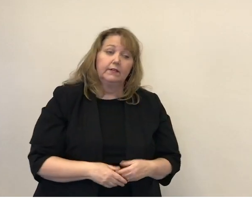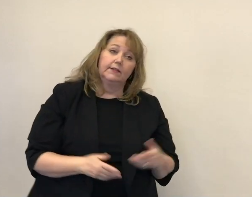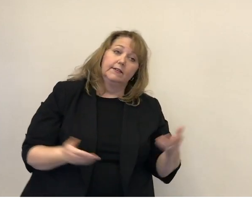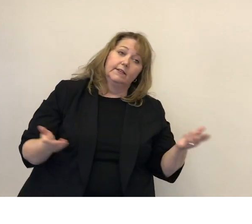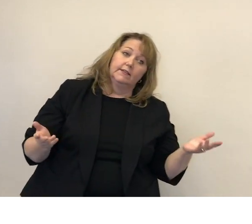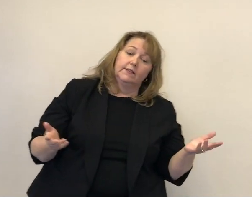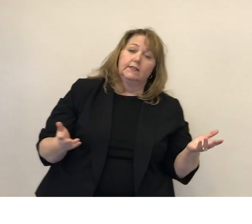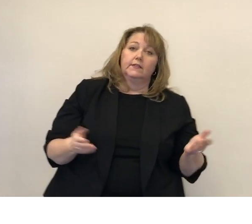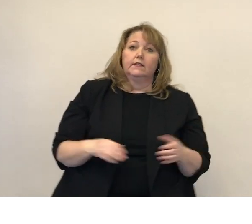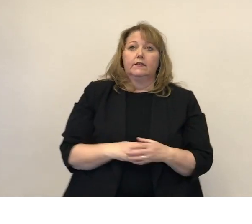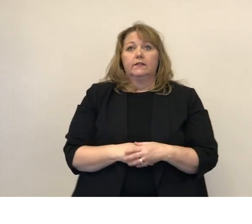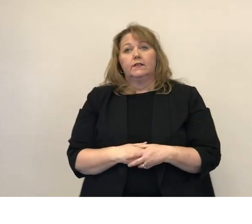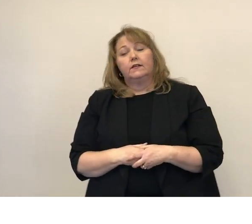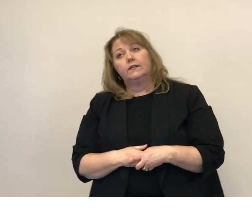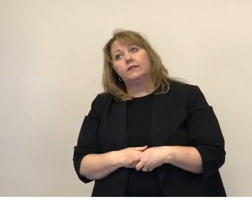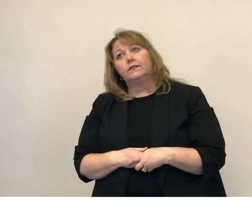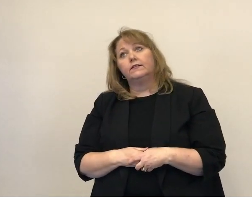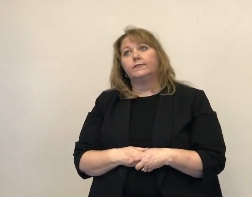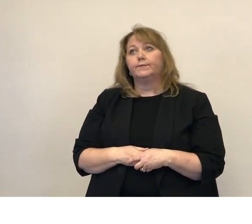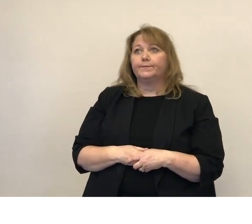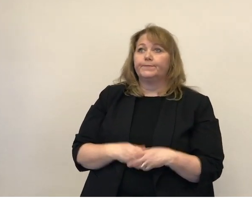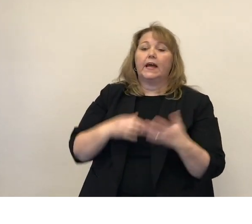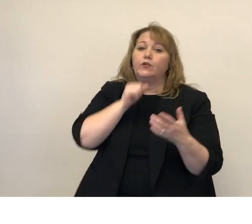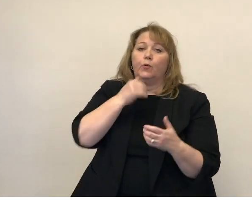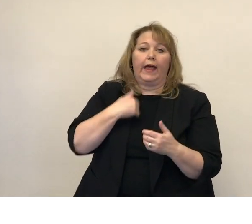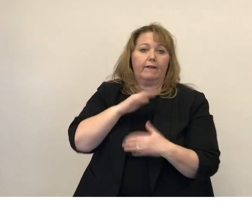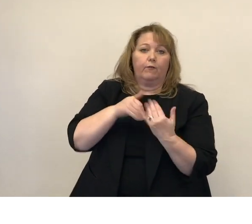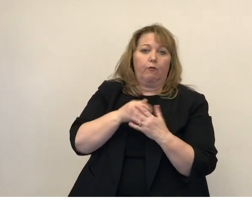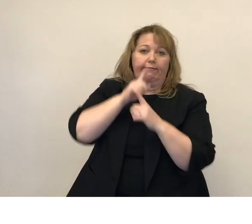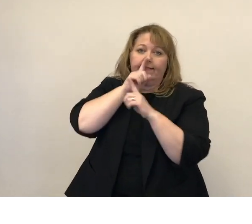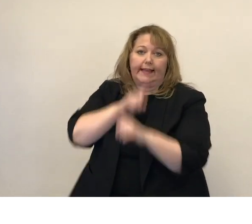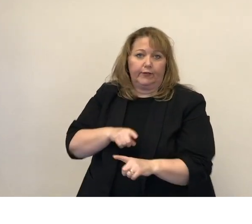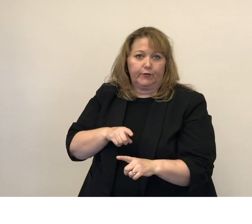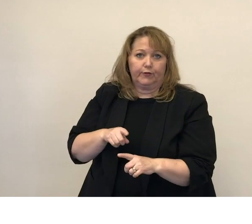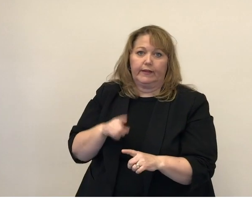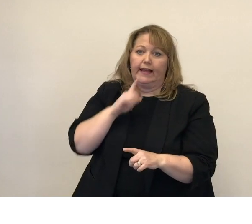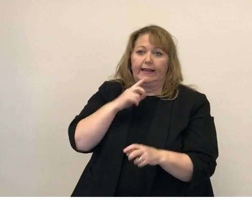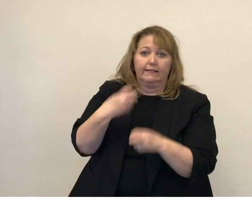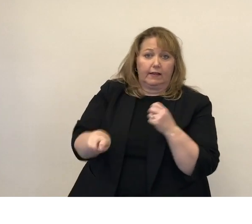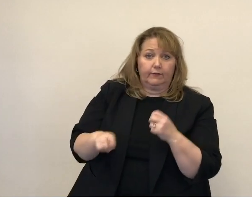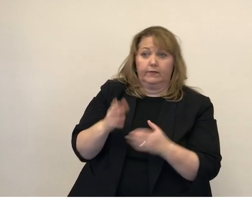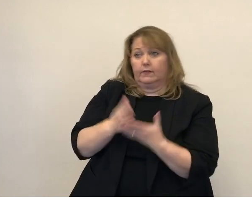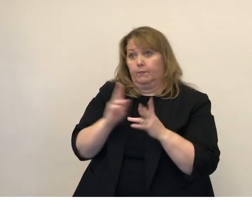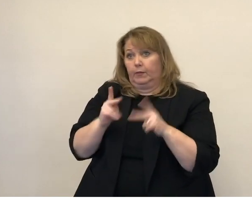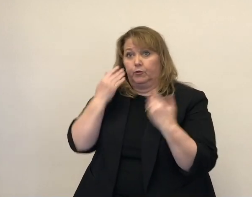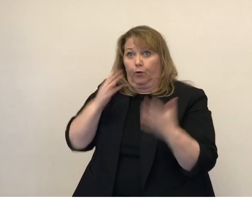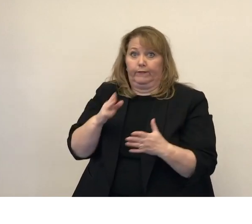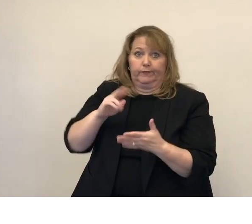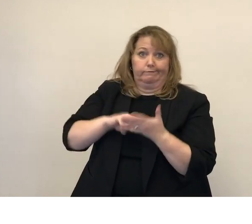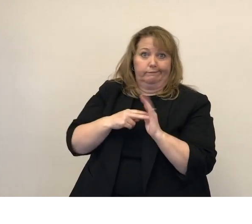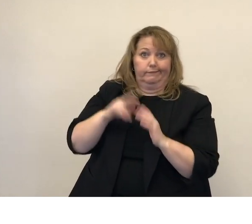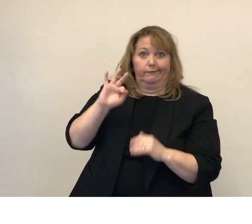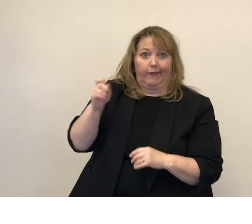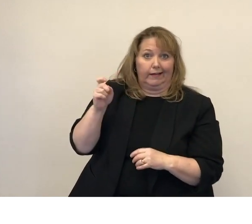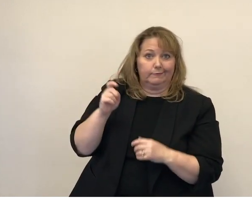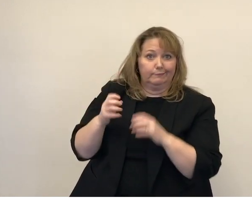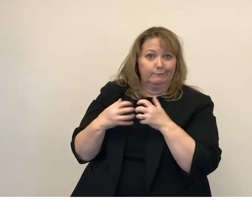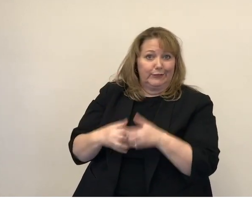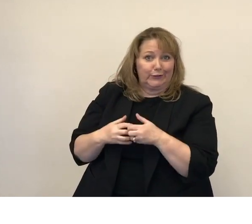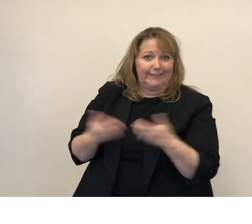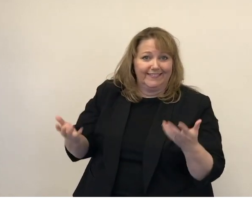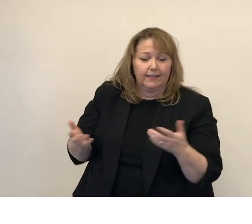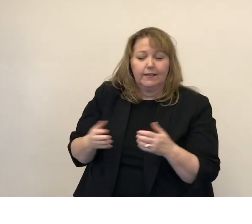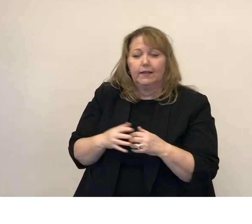I mean, it's unfortunate. I don't have all the answers. I wish I did. And people, I understand people are frustrated.